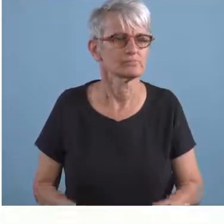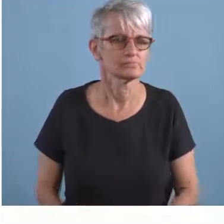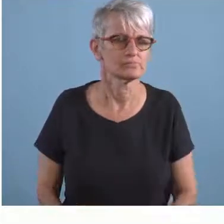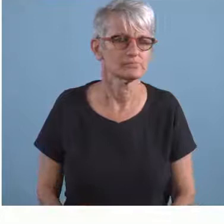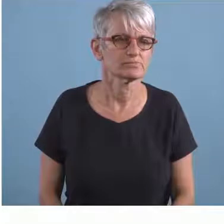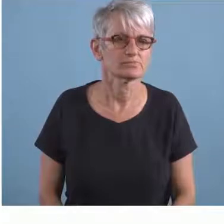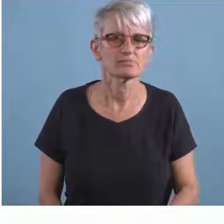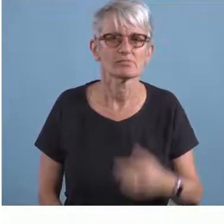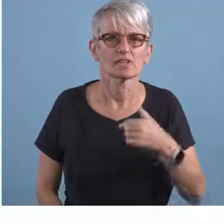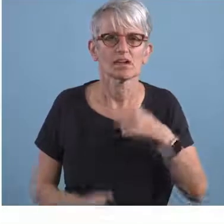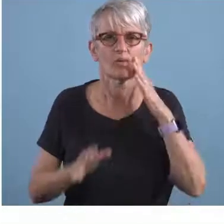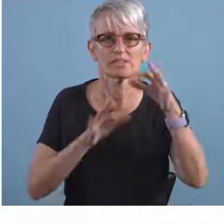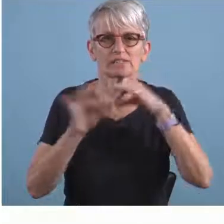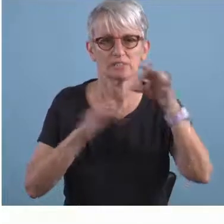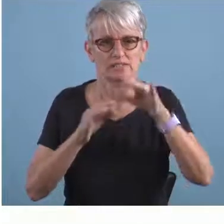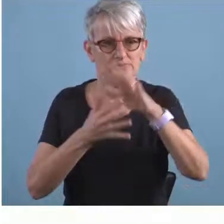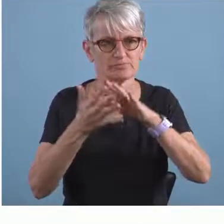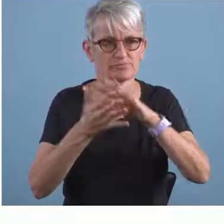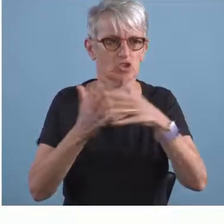Let me explain the chart to you.